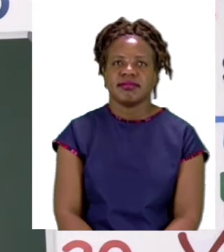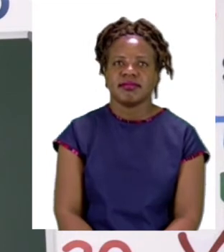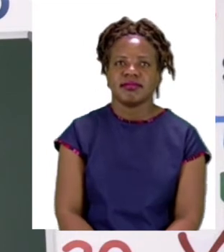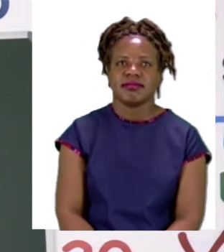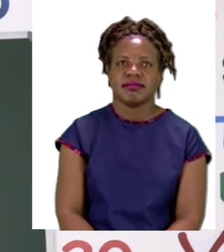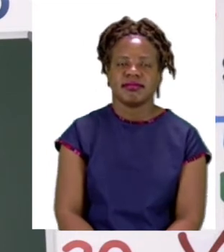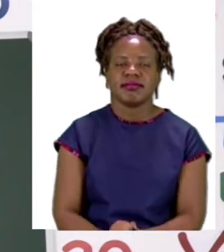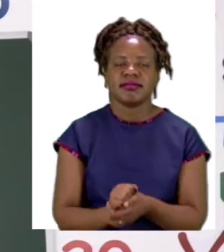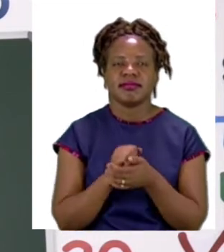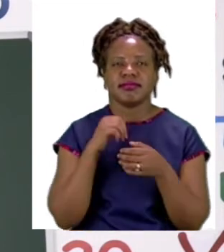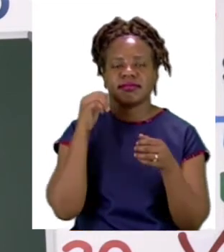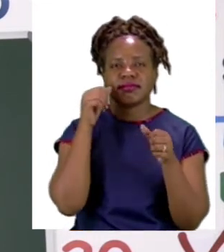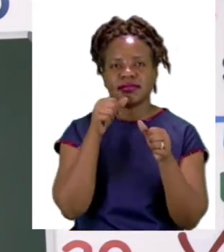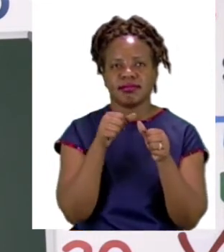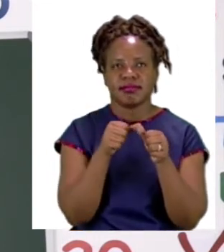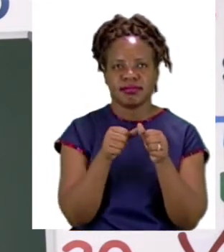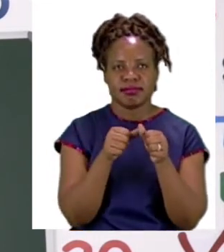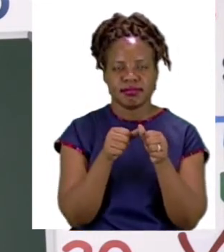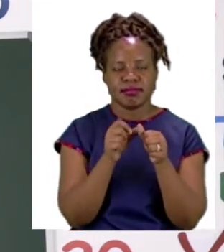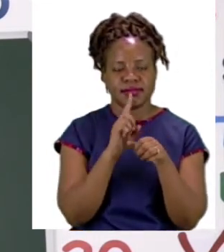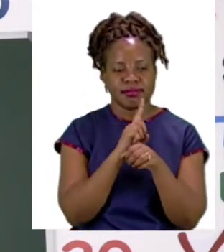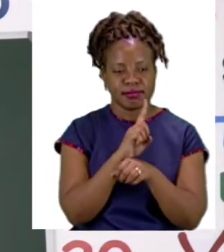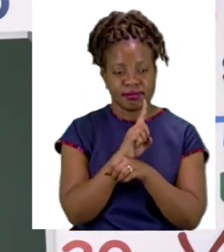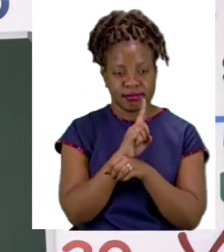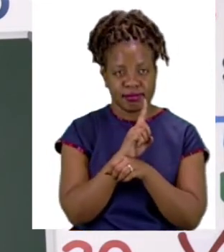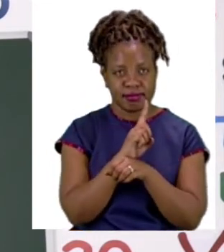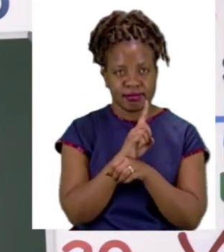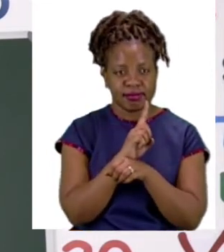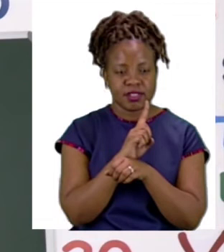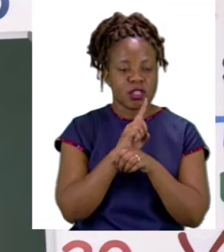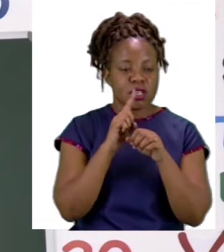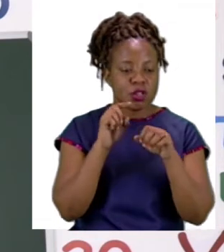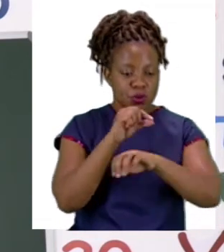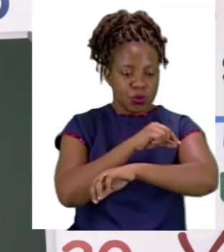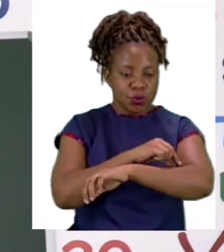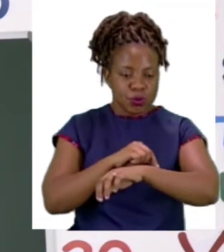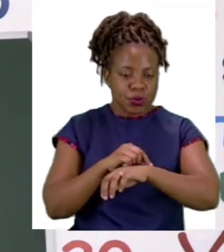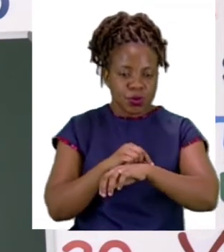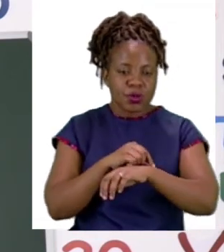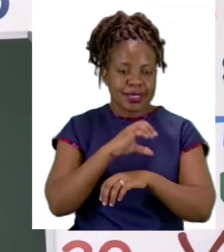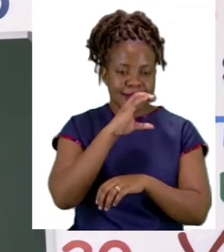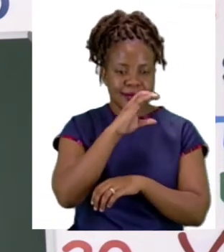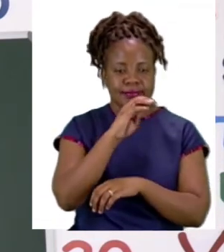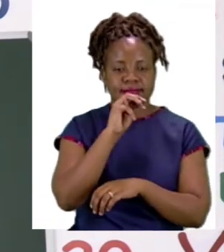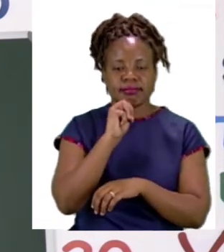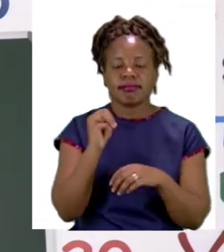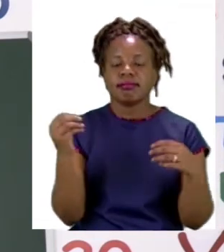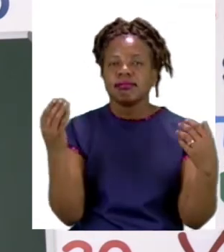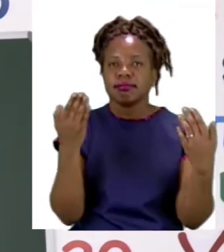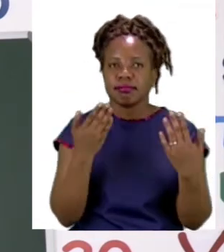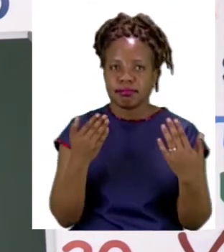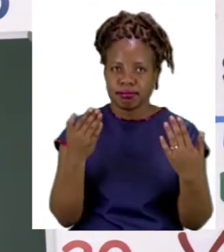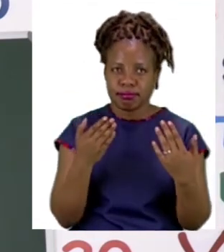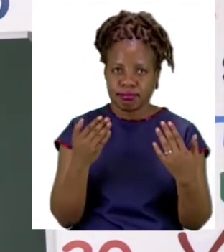So remember, the first thing you do is look for your CM on your ruler. And then you